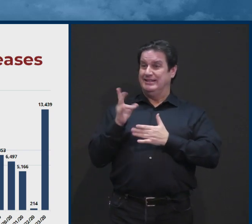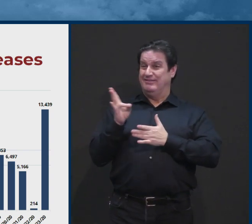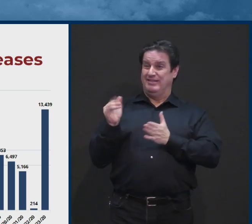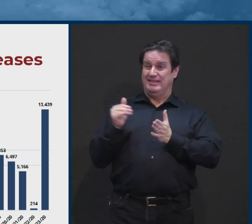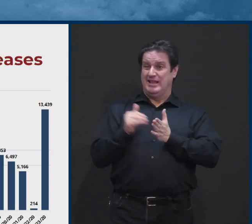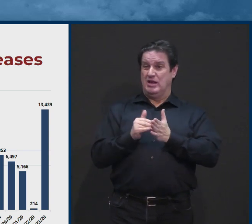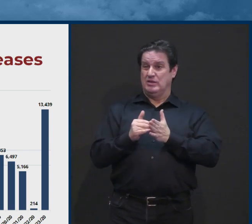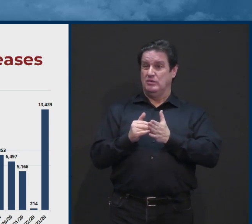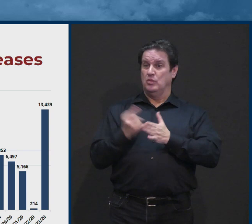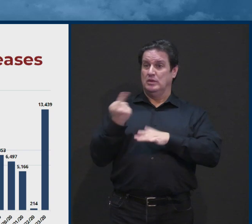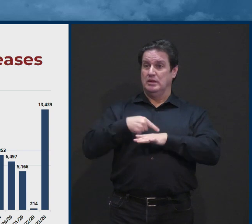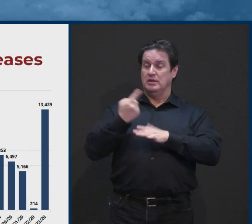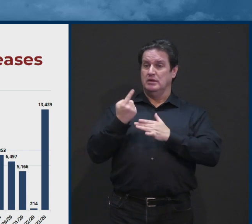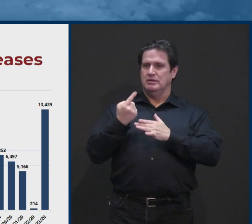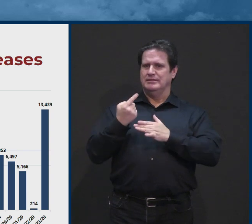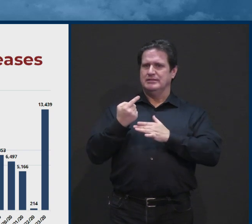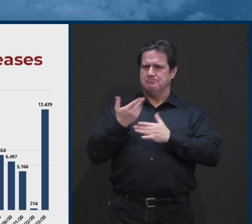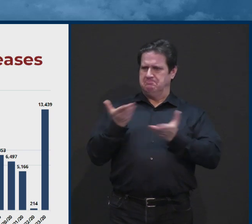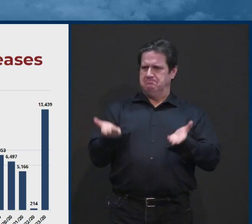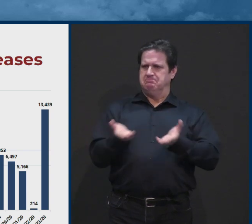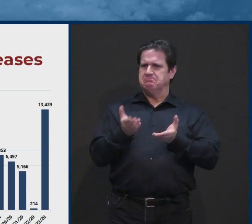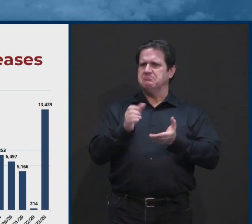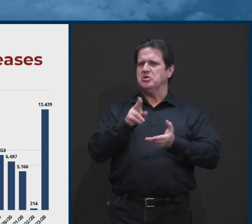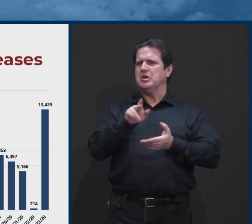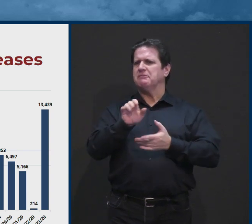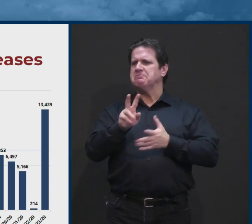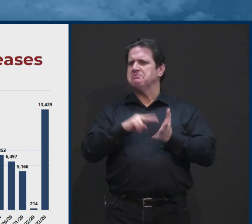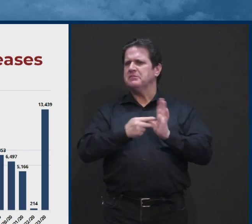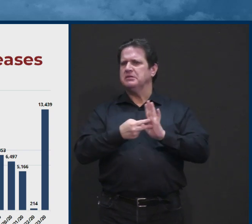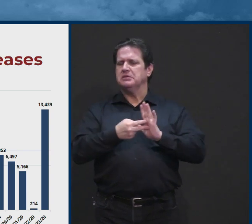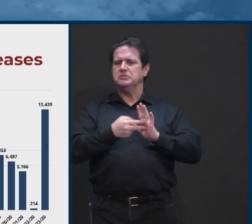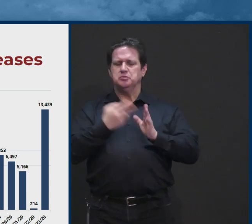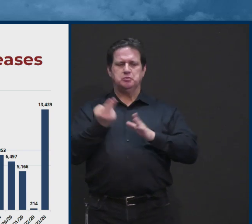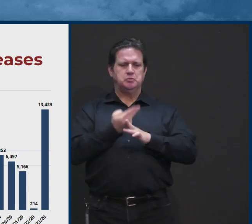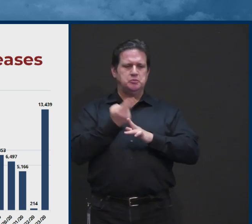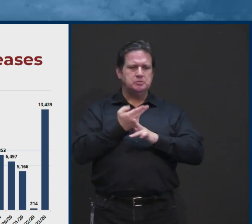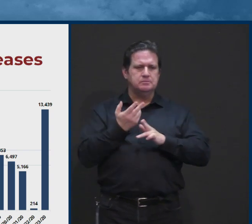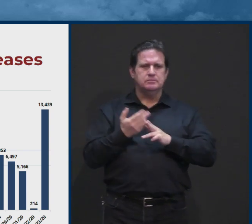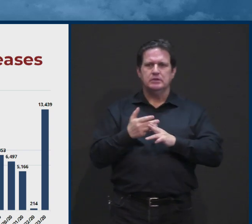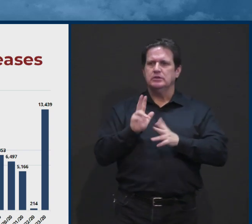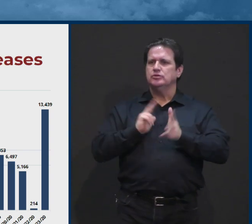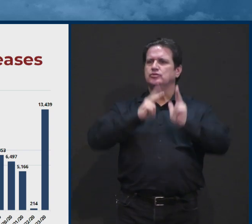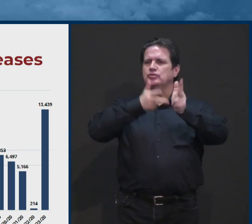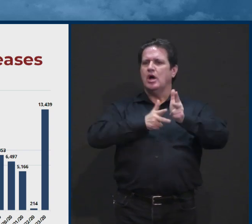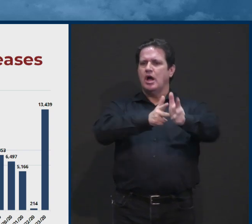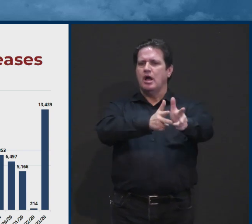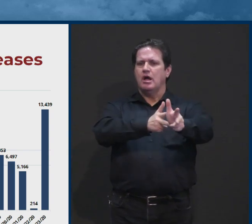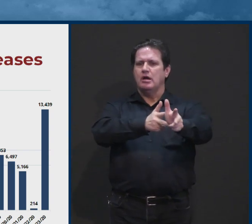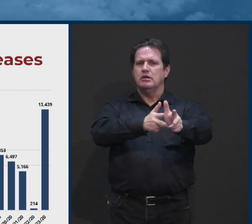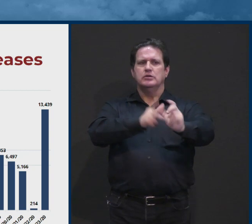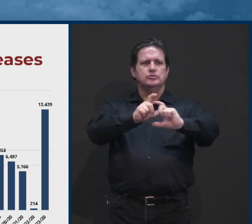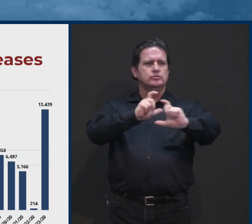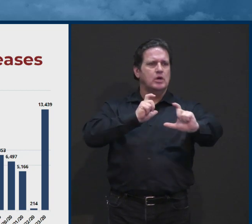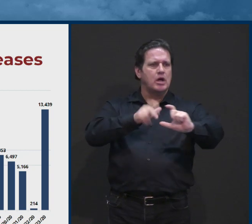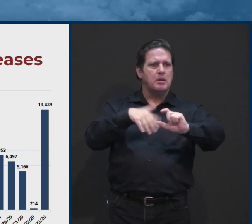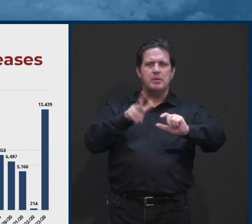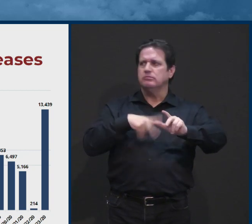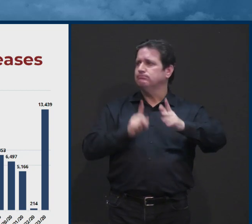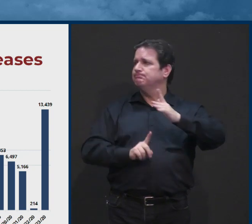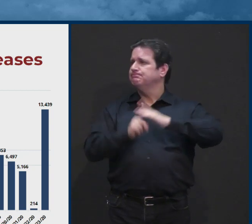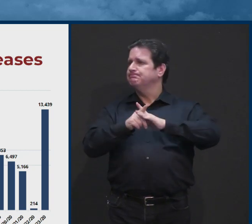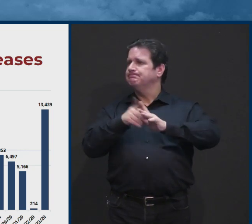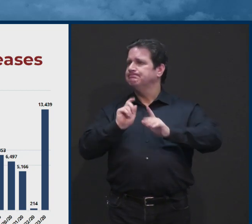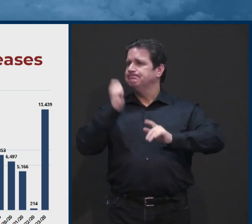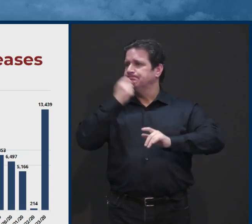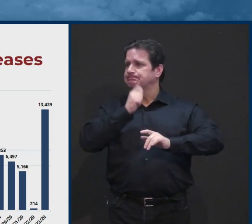7,000 tests for one time, and this is just curative tests. So this is what we're using at the drive-throughs, the trailers, some of the